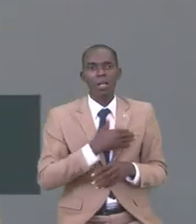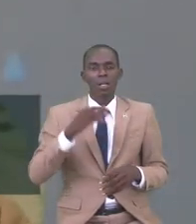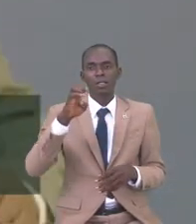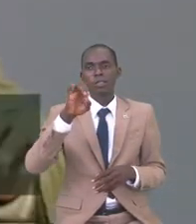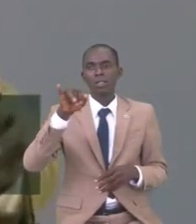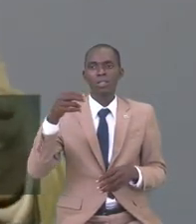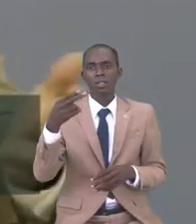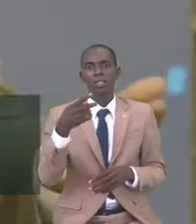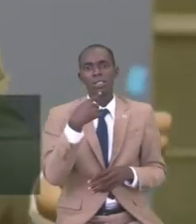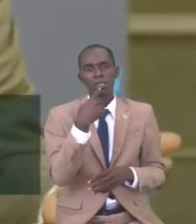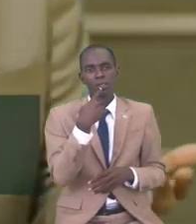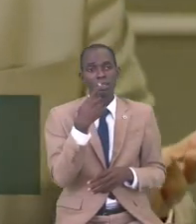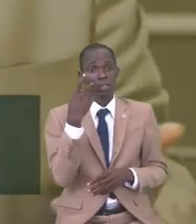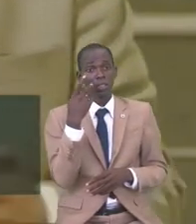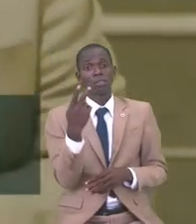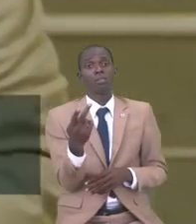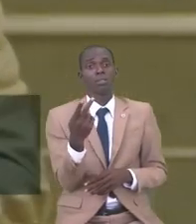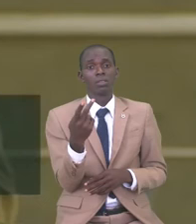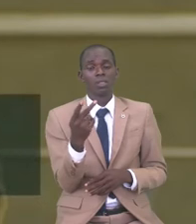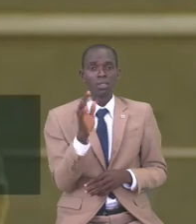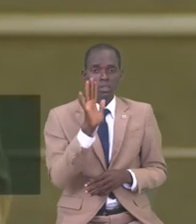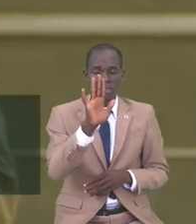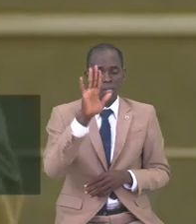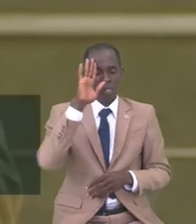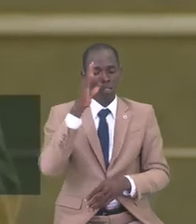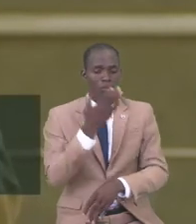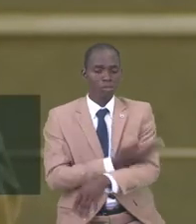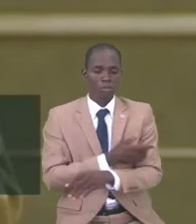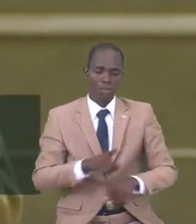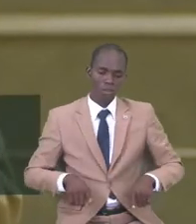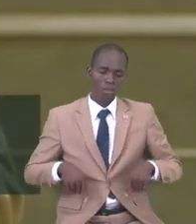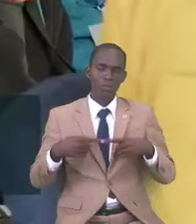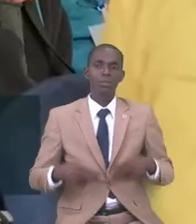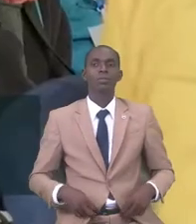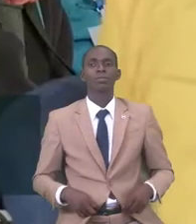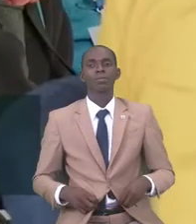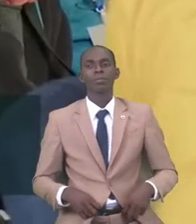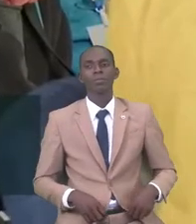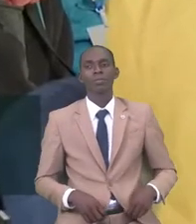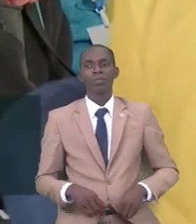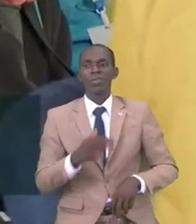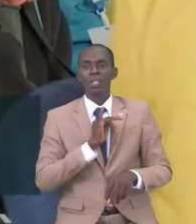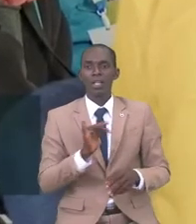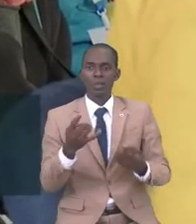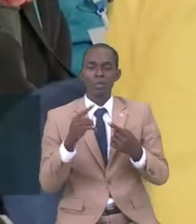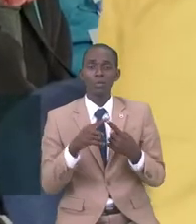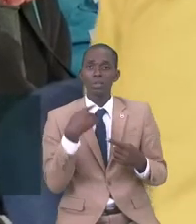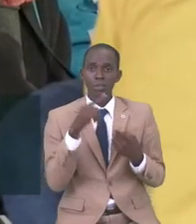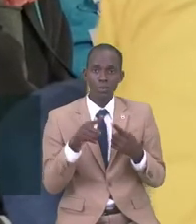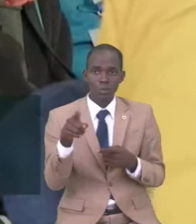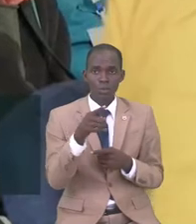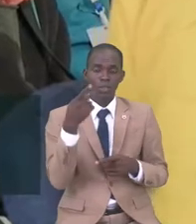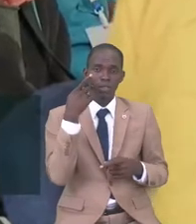said, see, thy son liveth. And I come to tell you this morning,